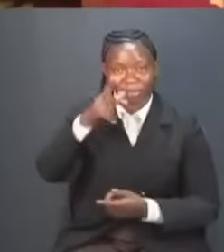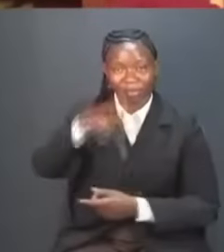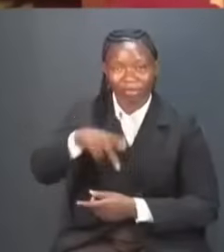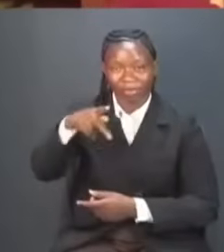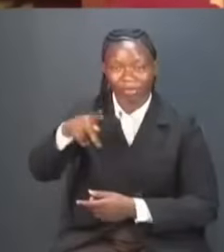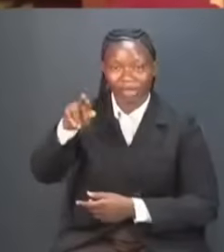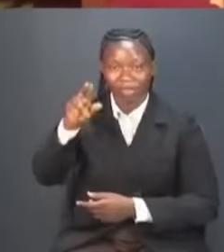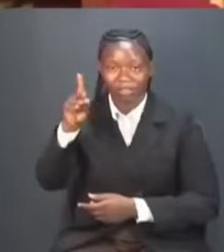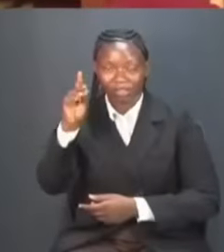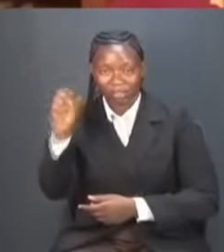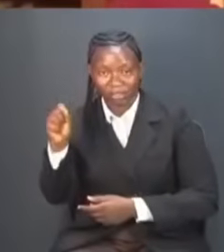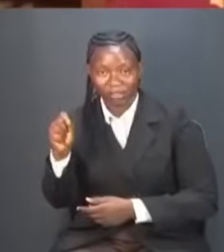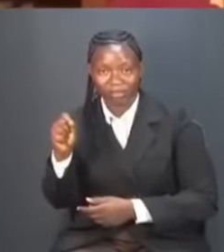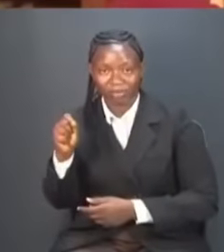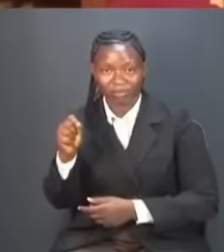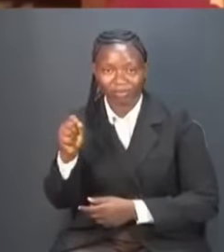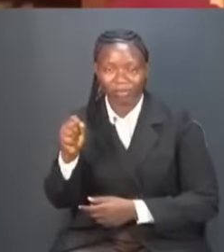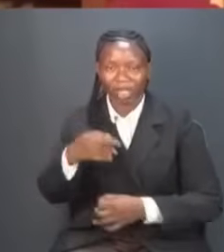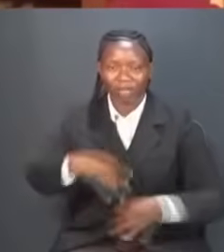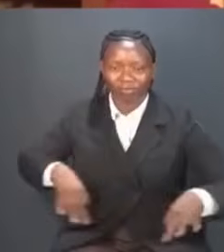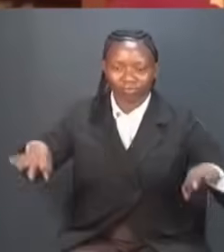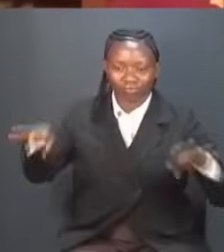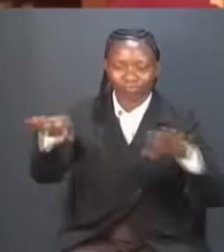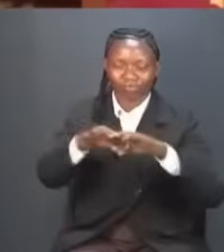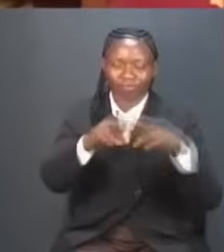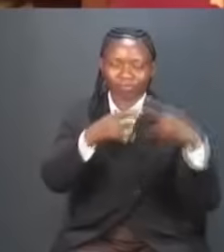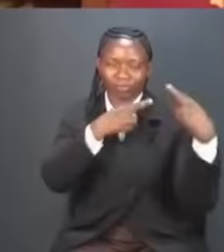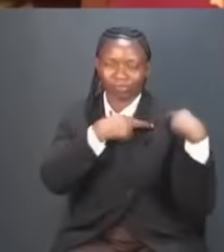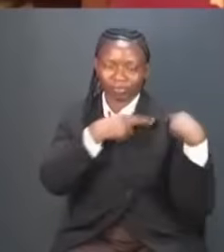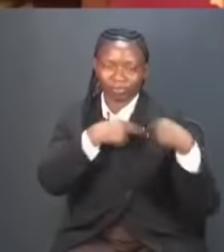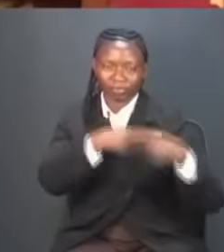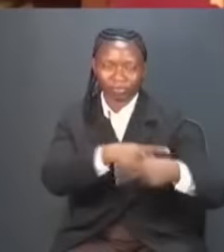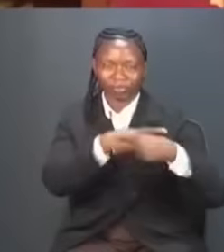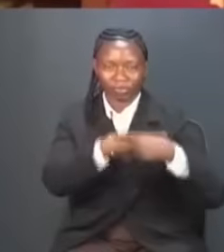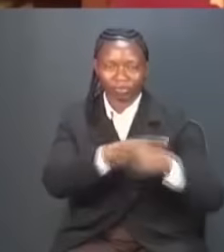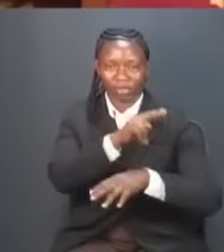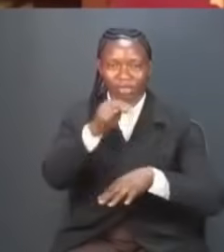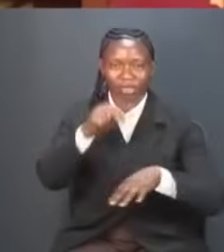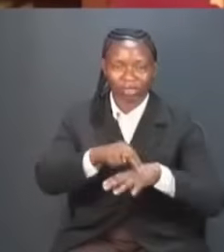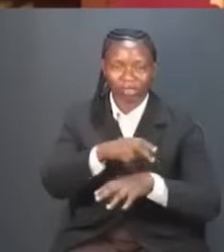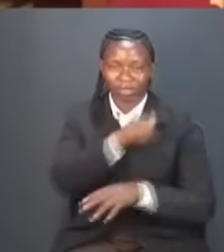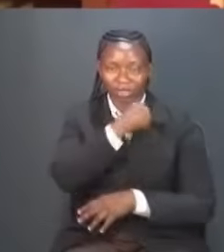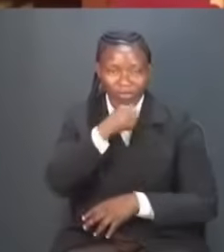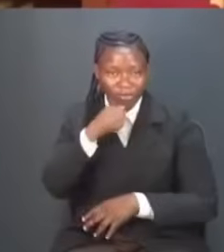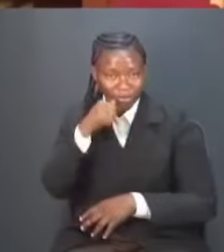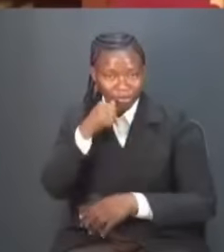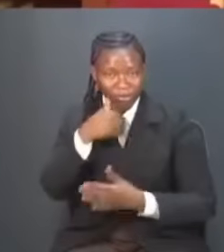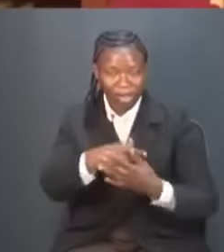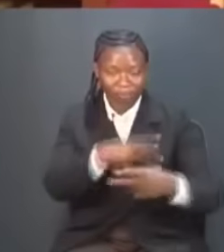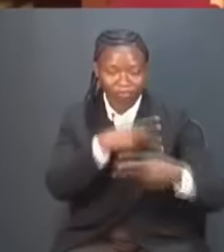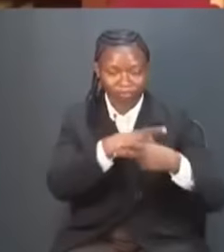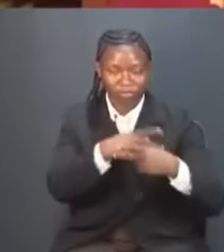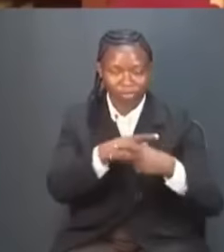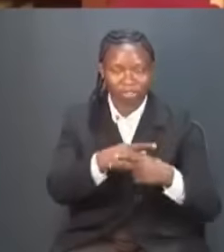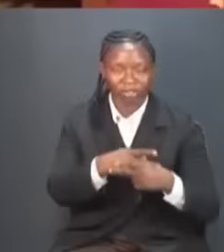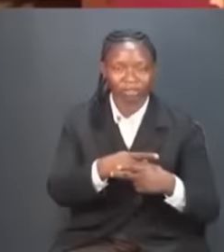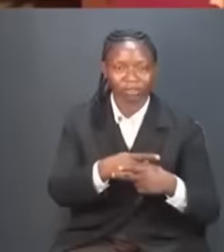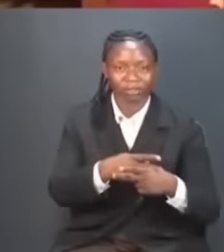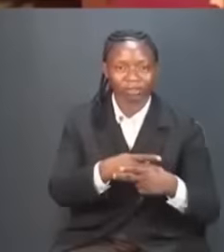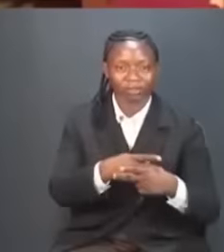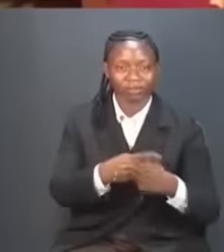PPRSD, plays a crucial role in safeguarding national agriculture by protecting crops from